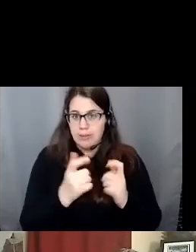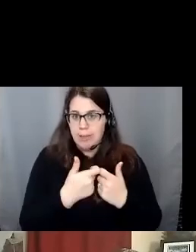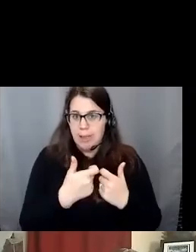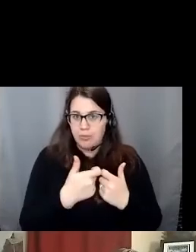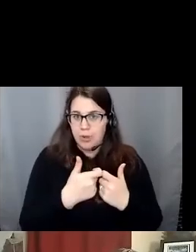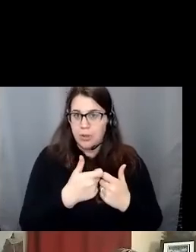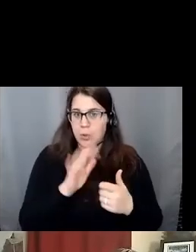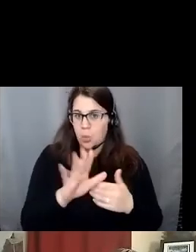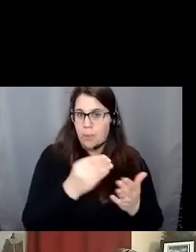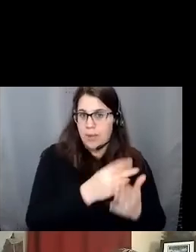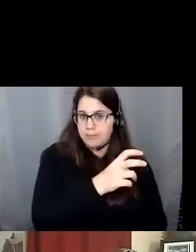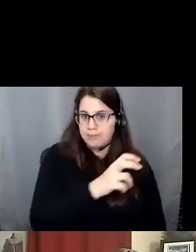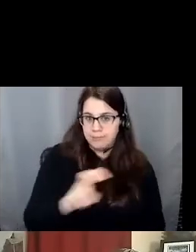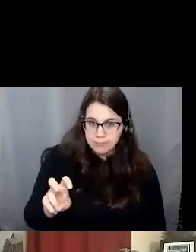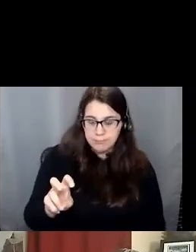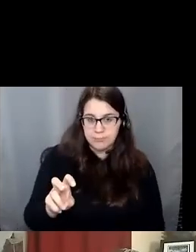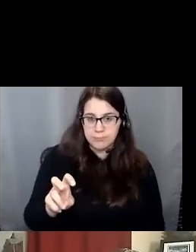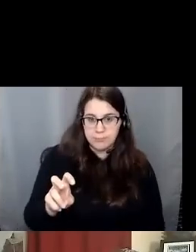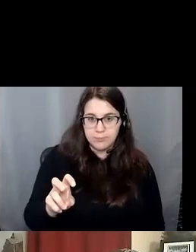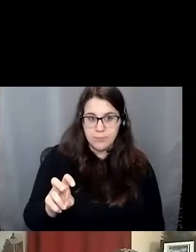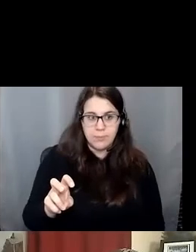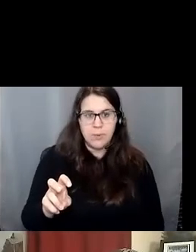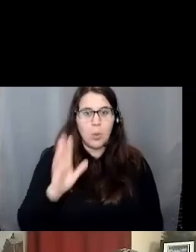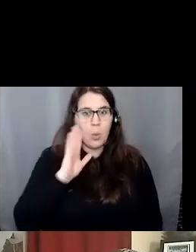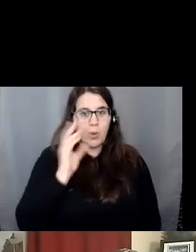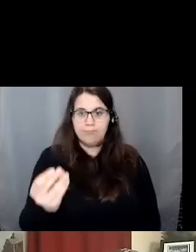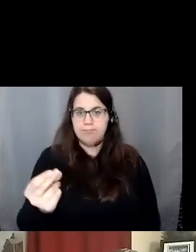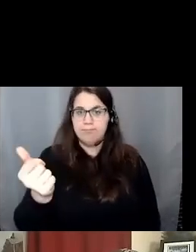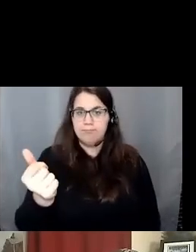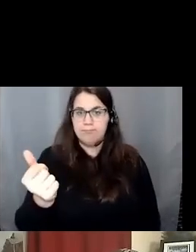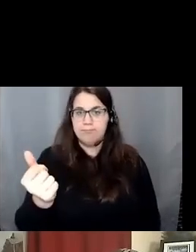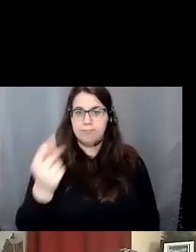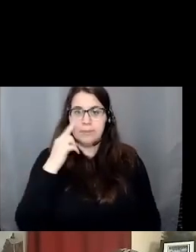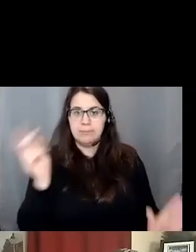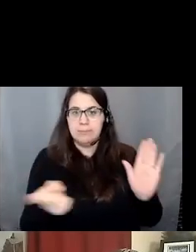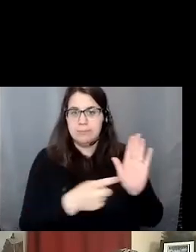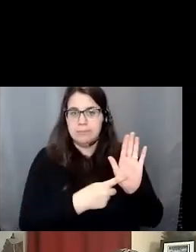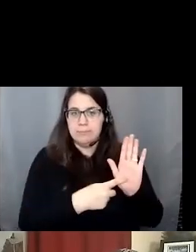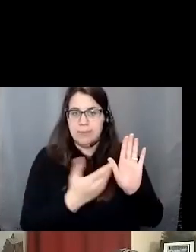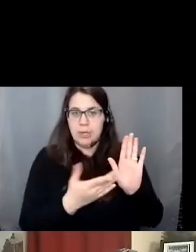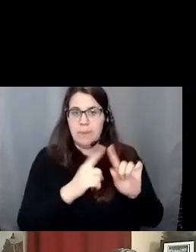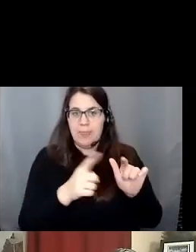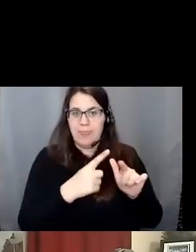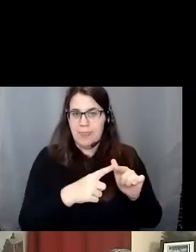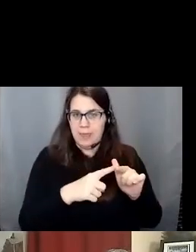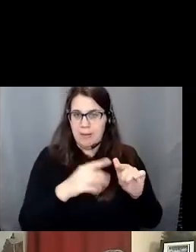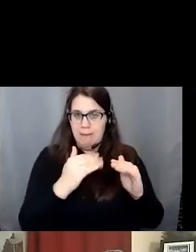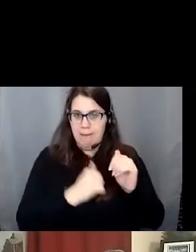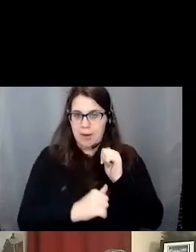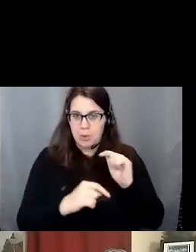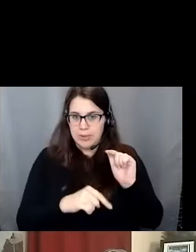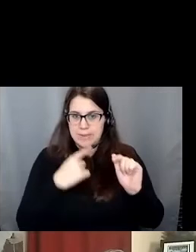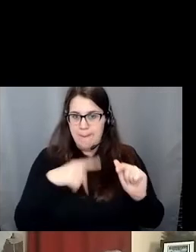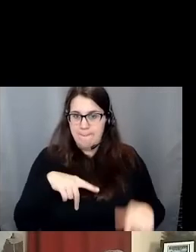account to this account, it will show up immediately on this transaction history, but down below will say pending, but it will still